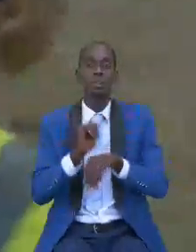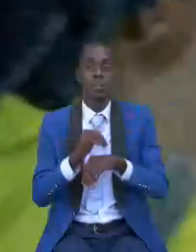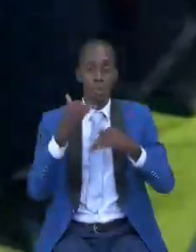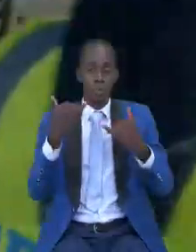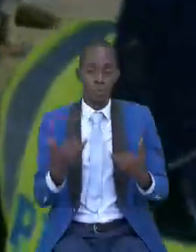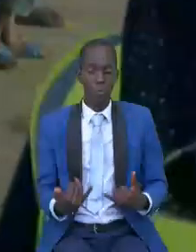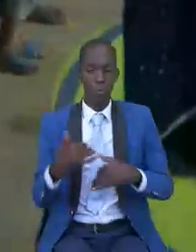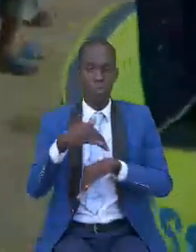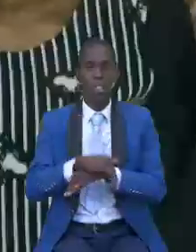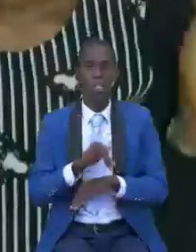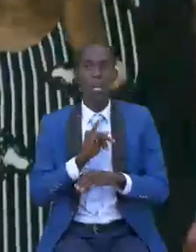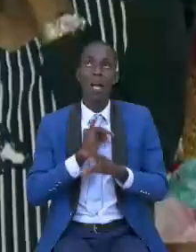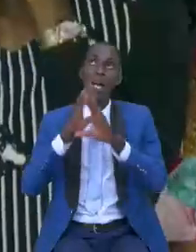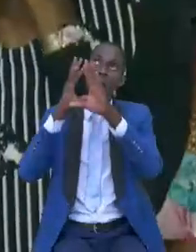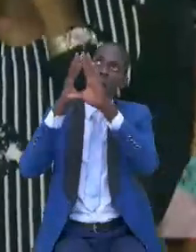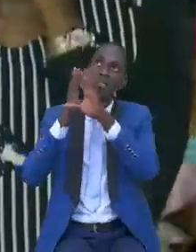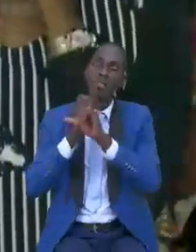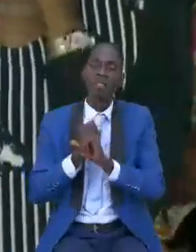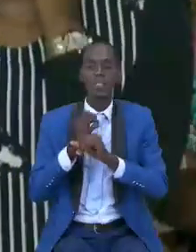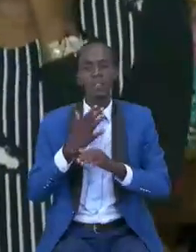Tonight, I receive my healing.